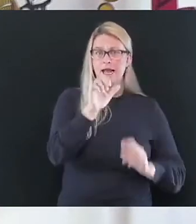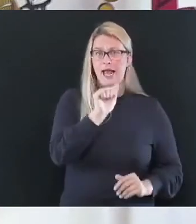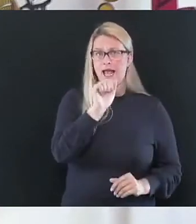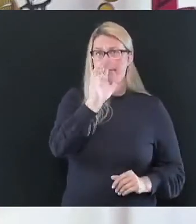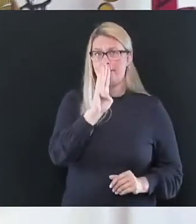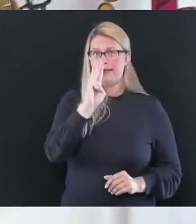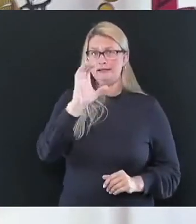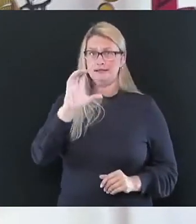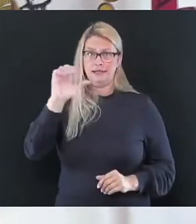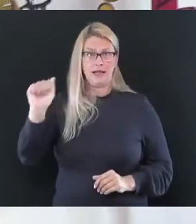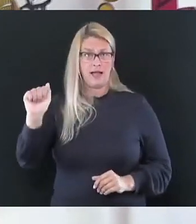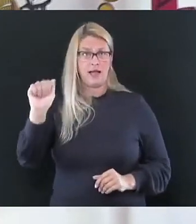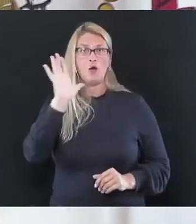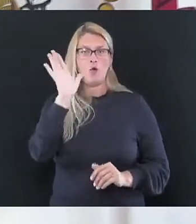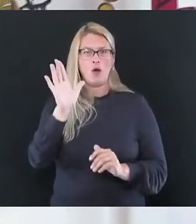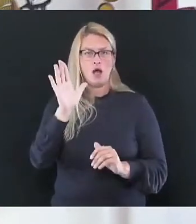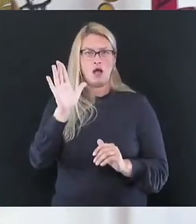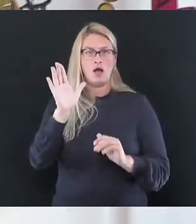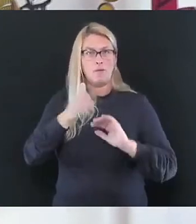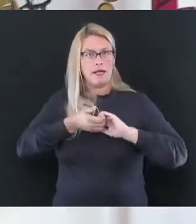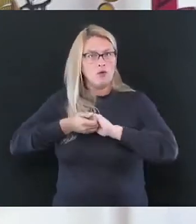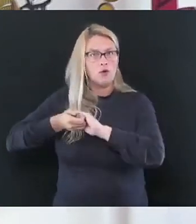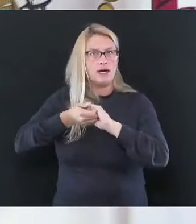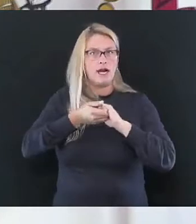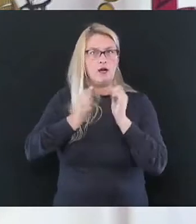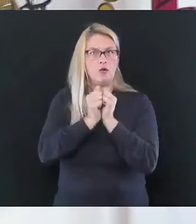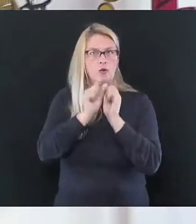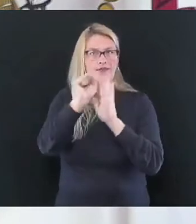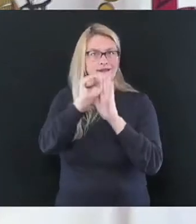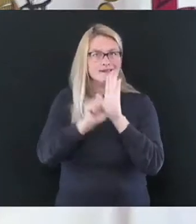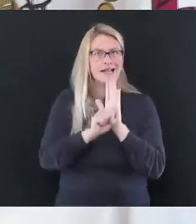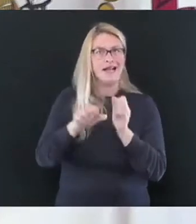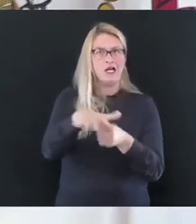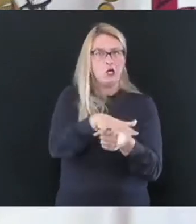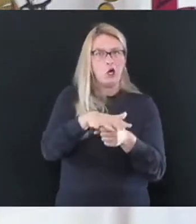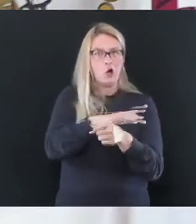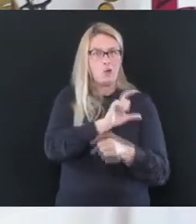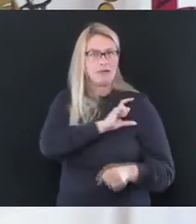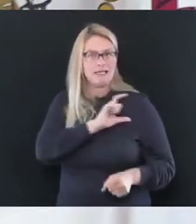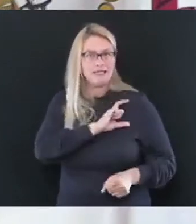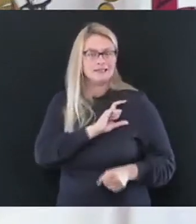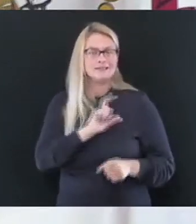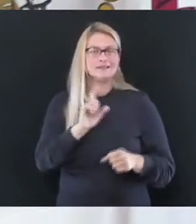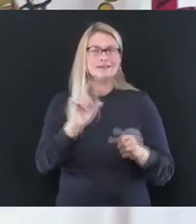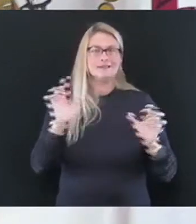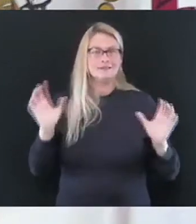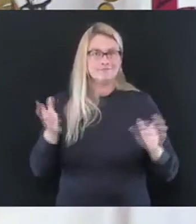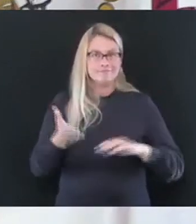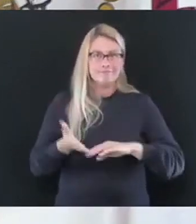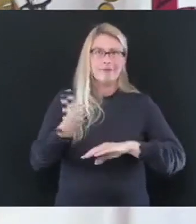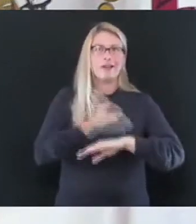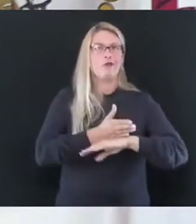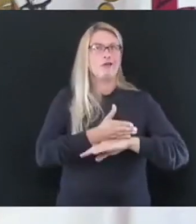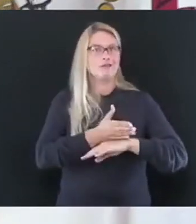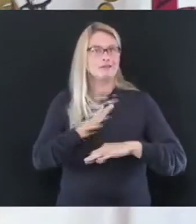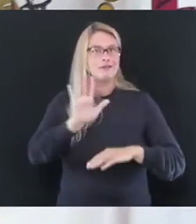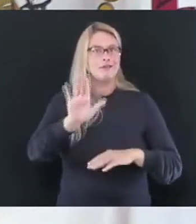ABCA will be working in coordination with the state and local police to increase the